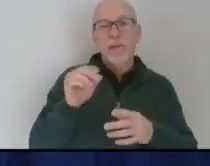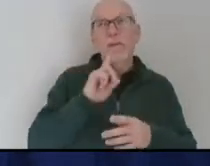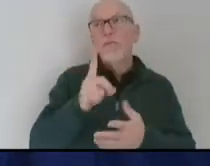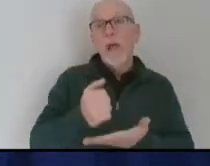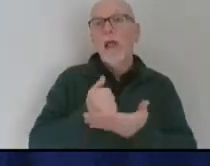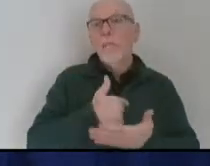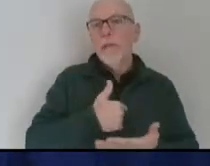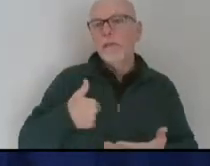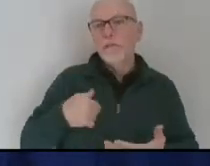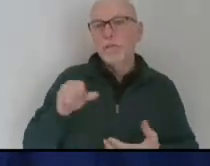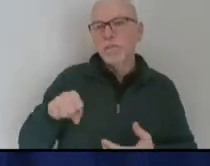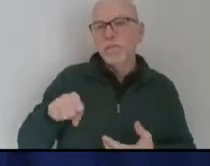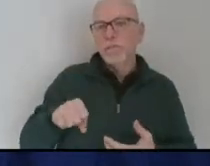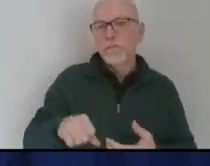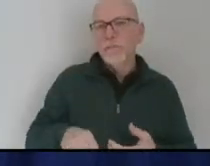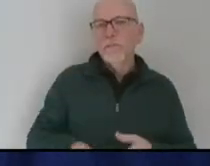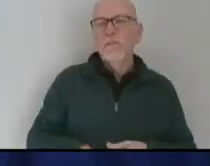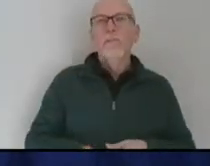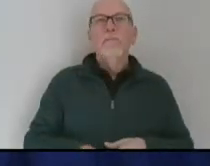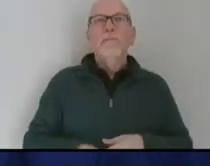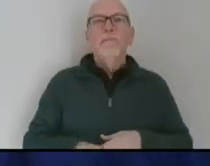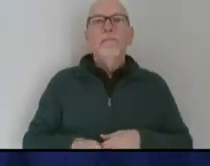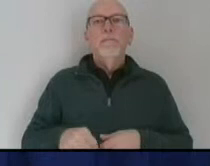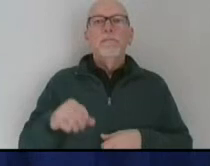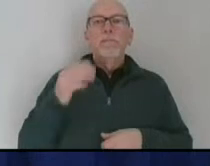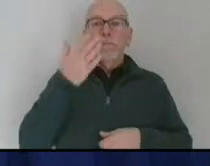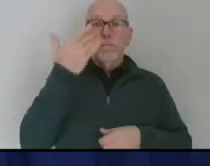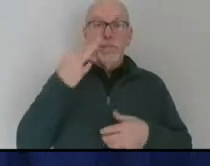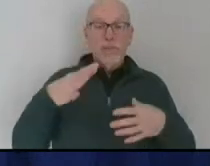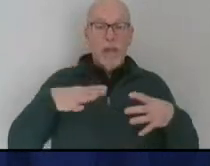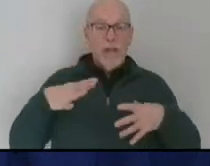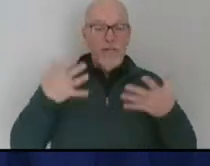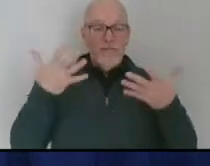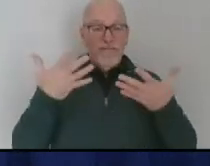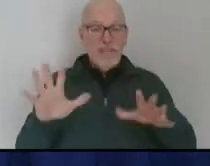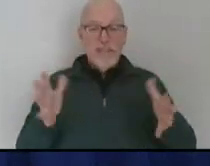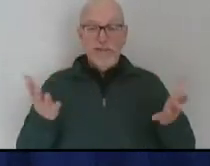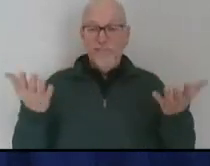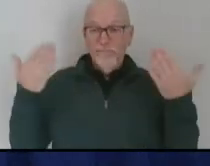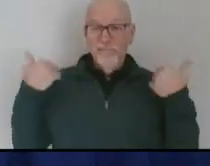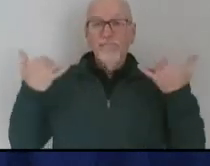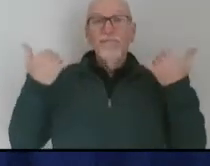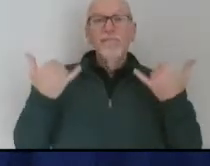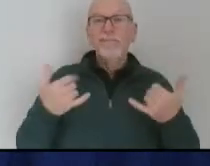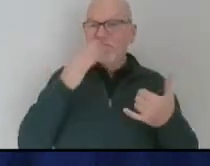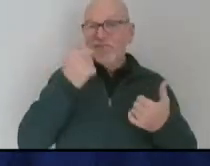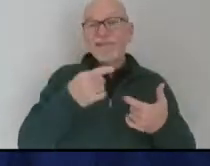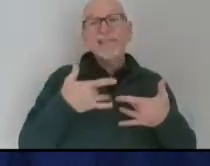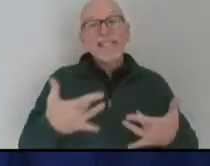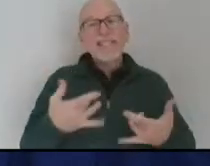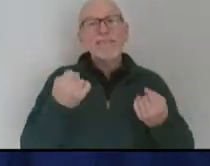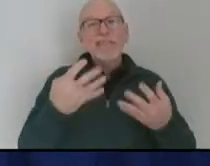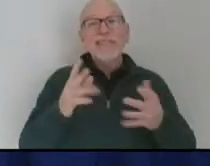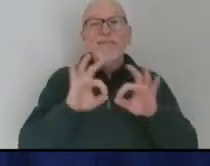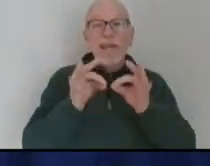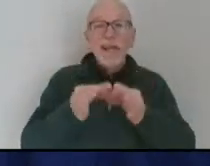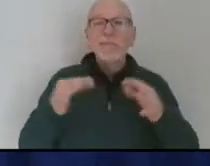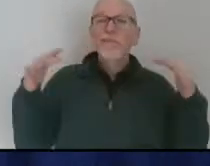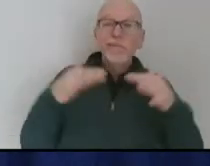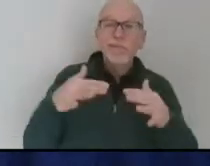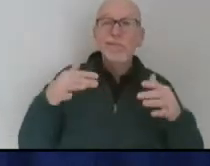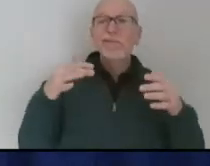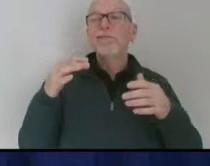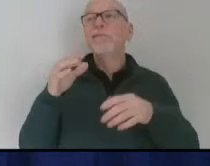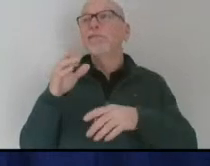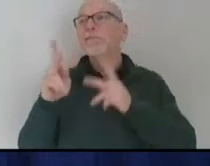us. I think that being out of the holiday season and beyond that, where we have lots of large gatherings and celebrations with families